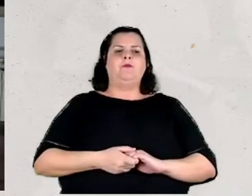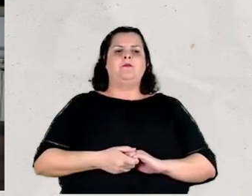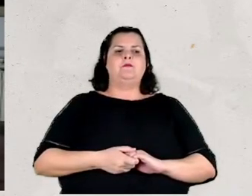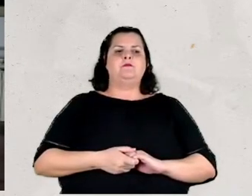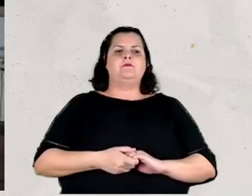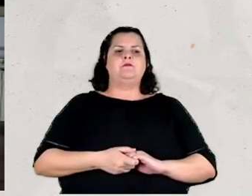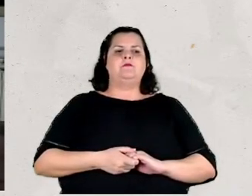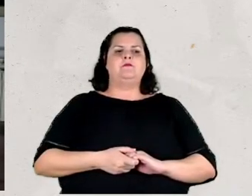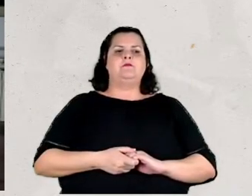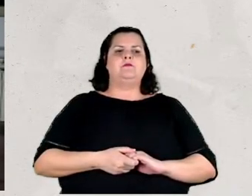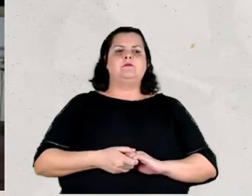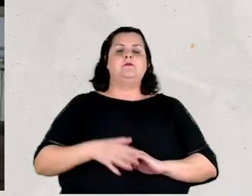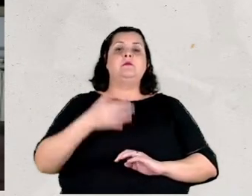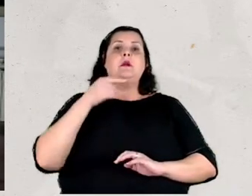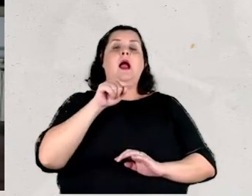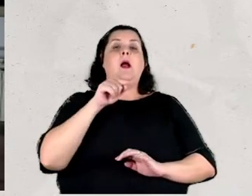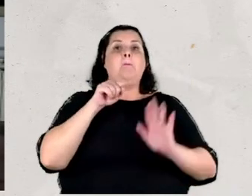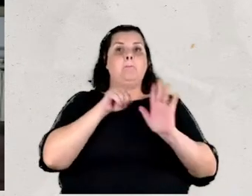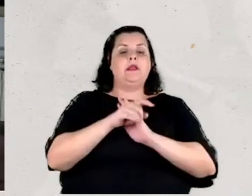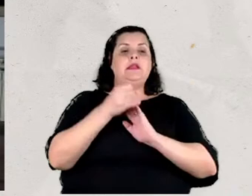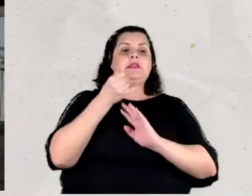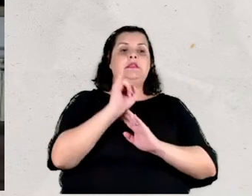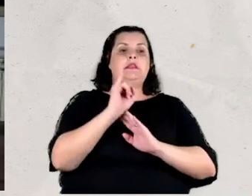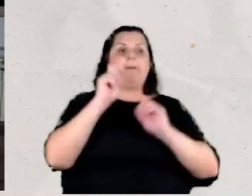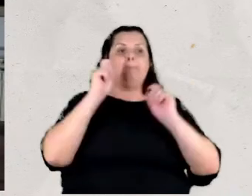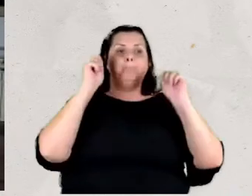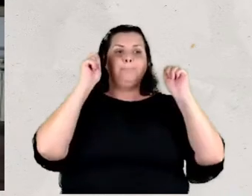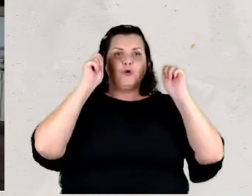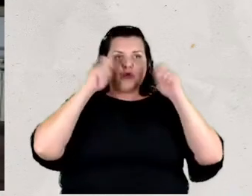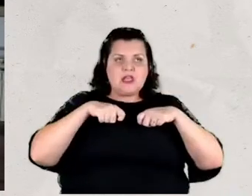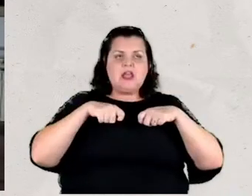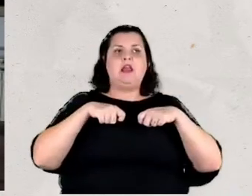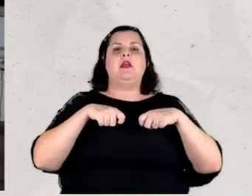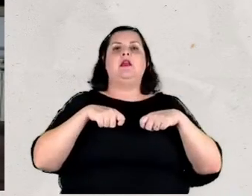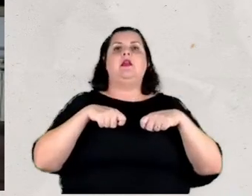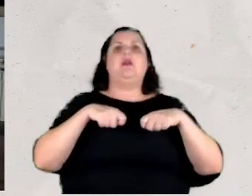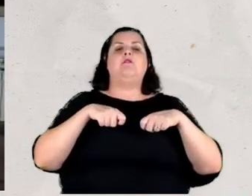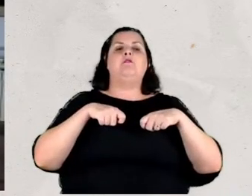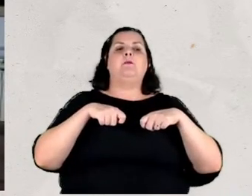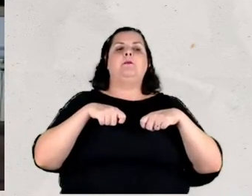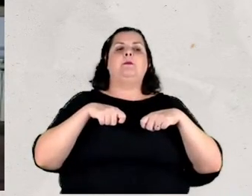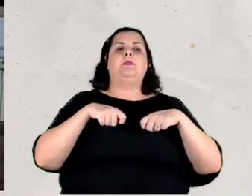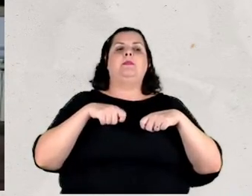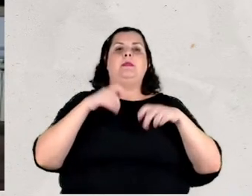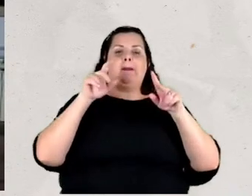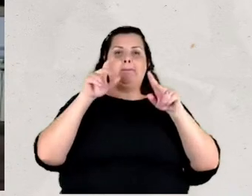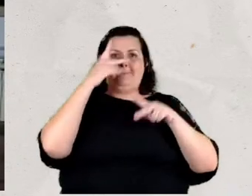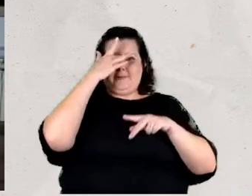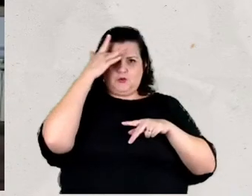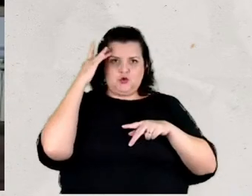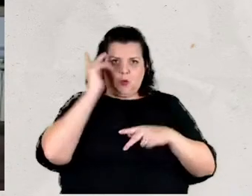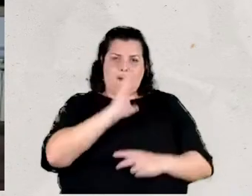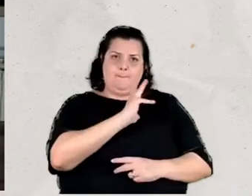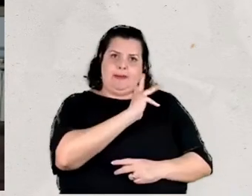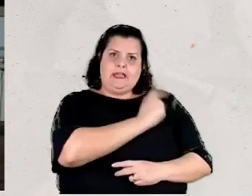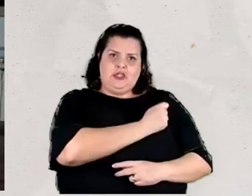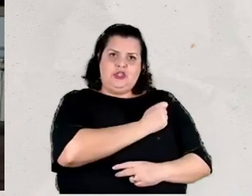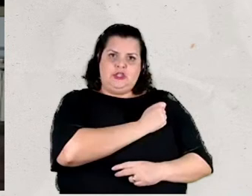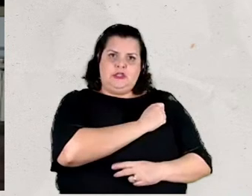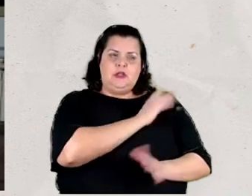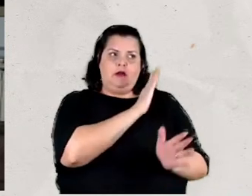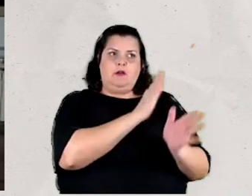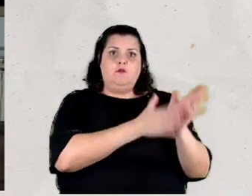Se você acha possível que o tema dos refugiados tenha uma